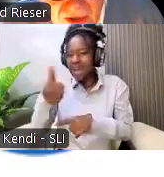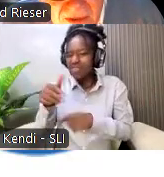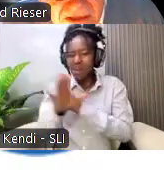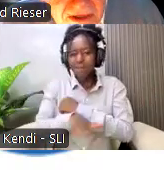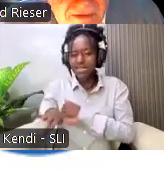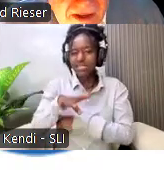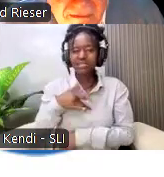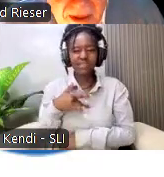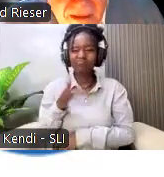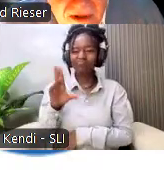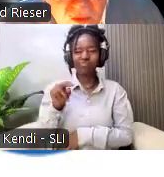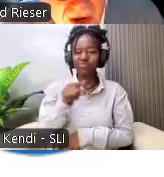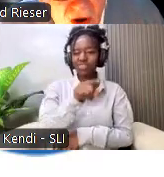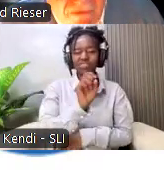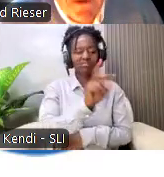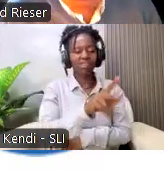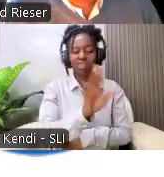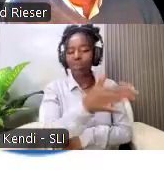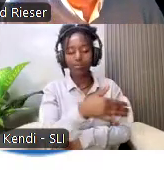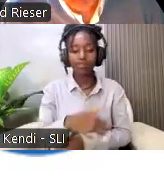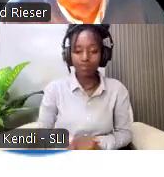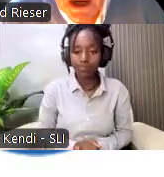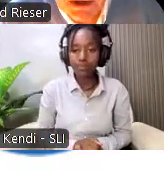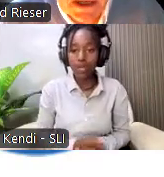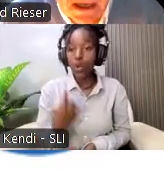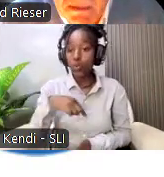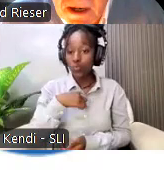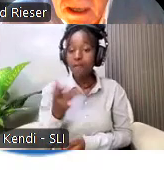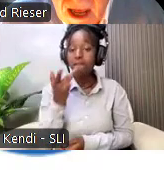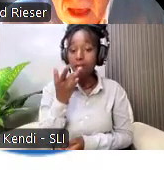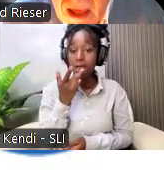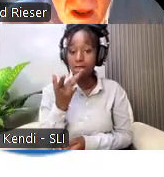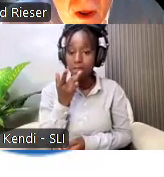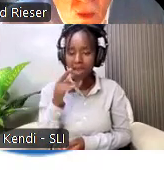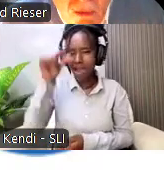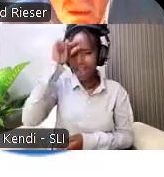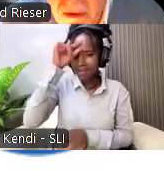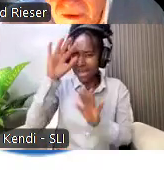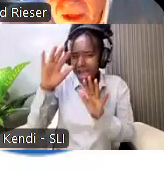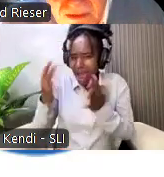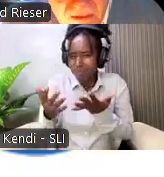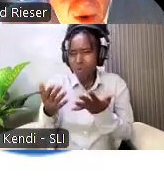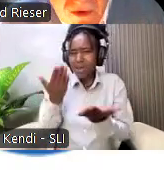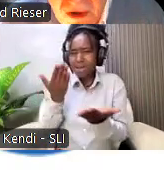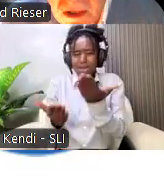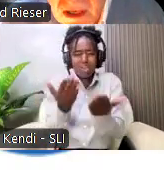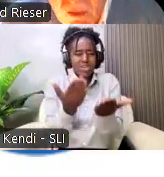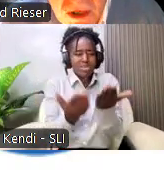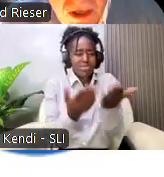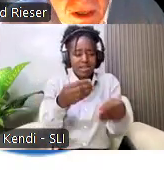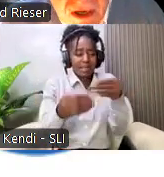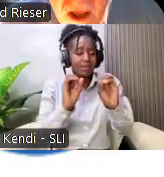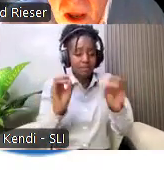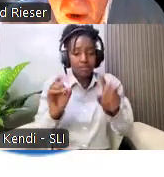they have to be specific impairments. We're not in favour of governments measuring disability like that. We would prefer them to move to using